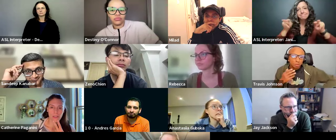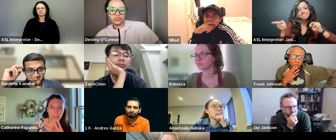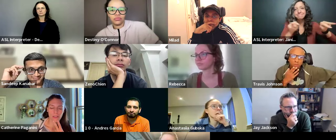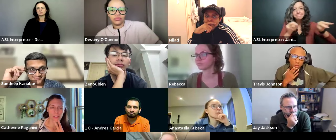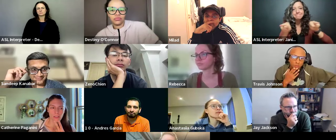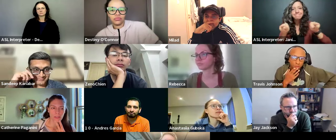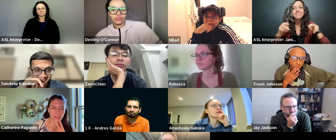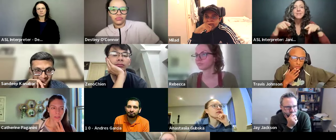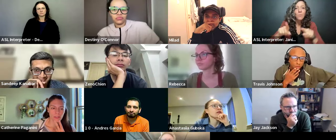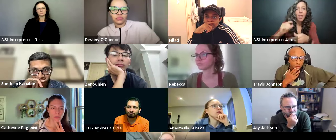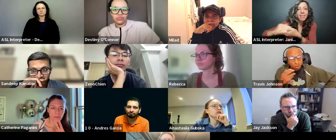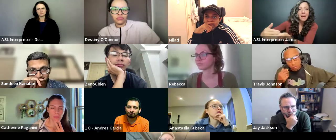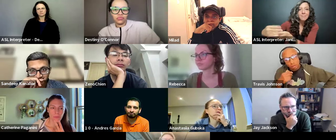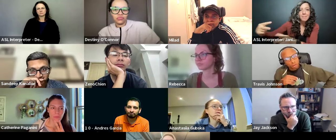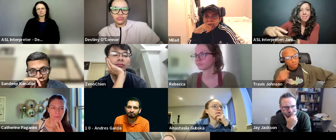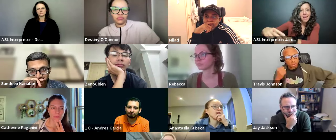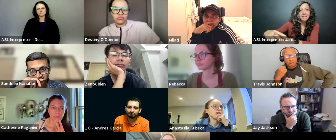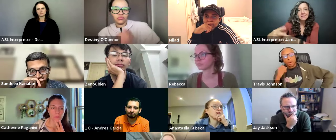there.